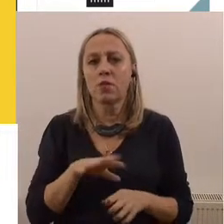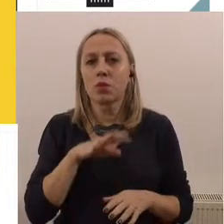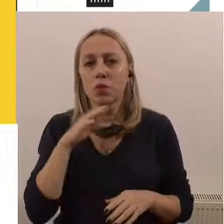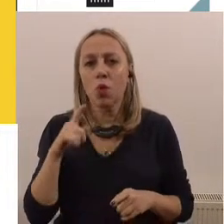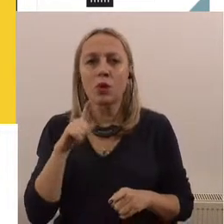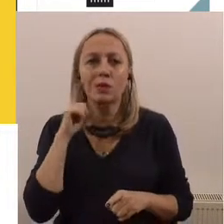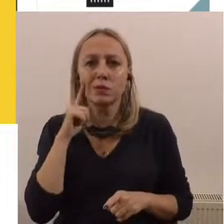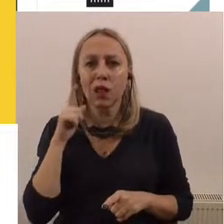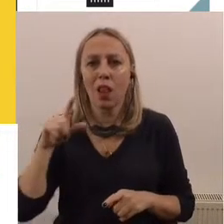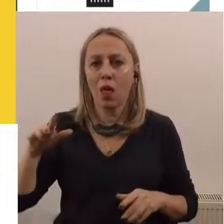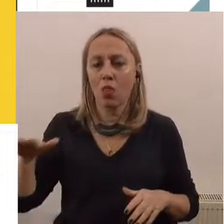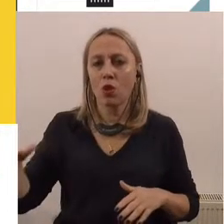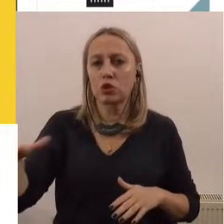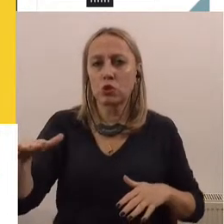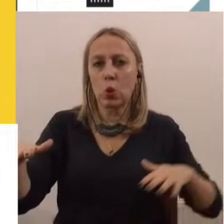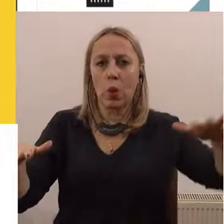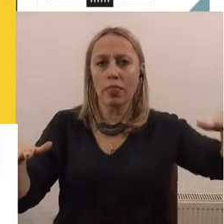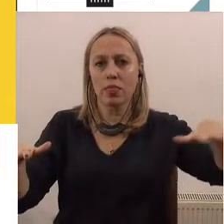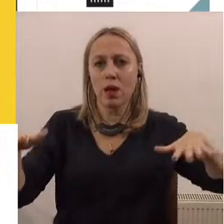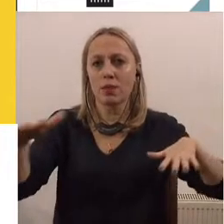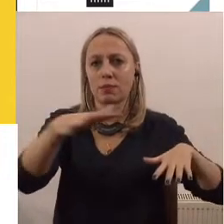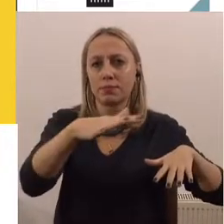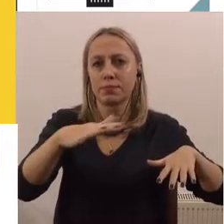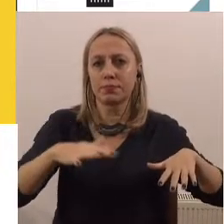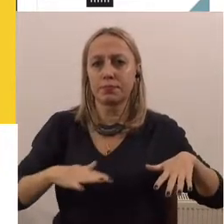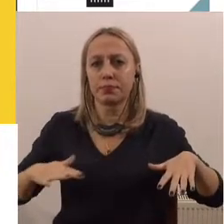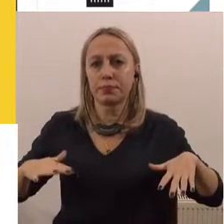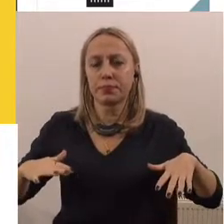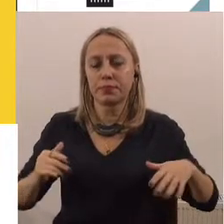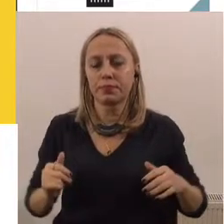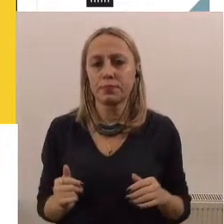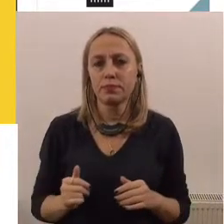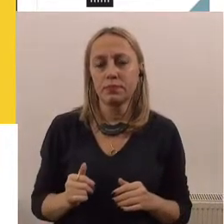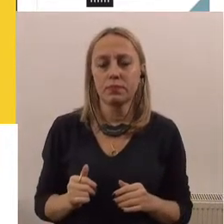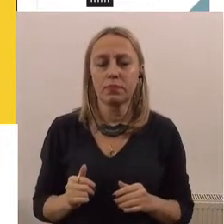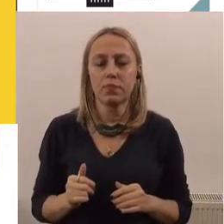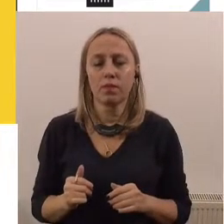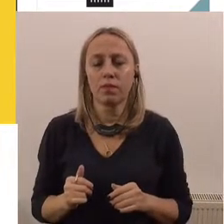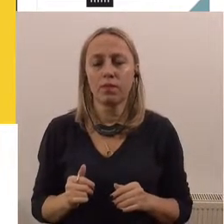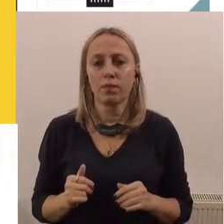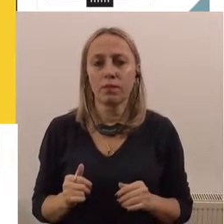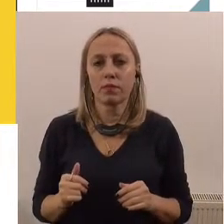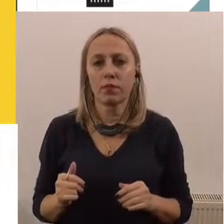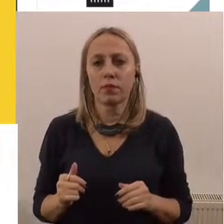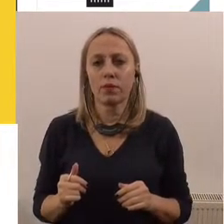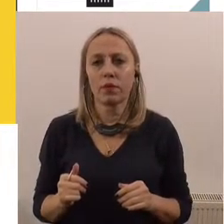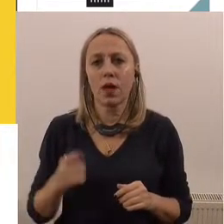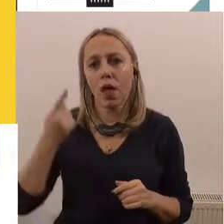And but what was my concern